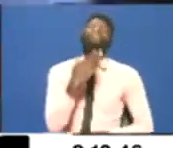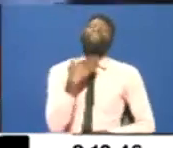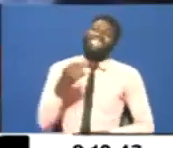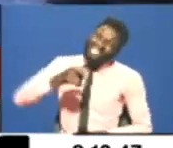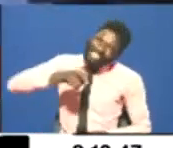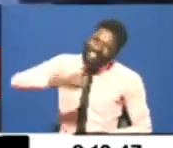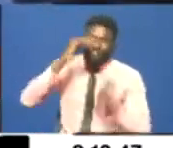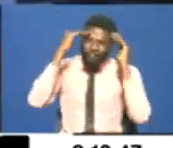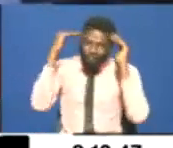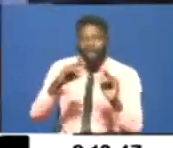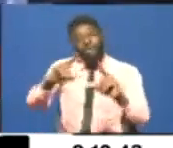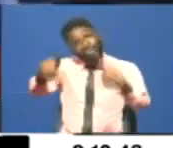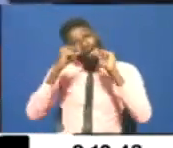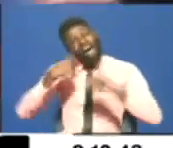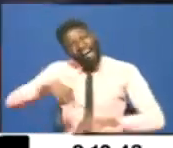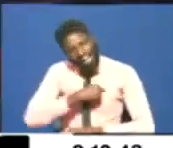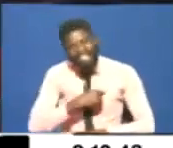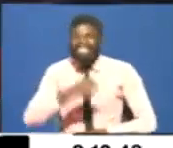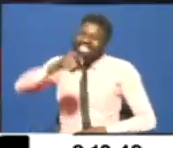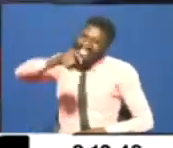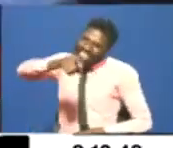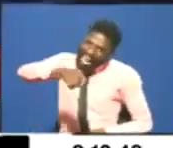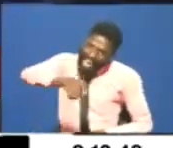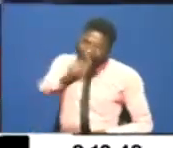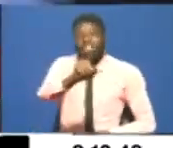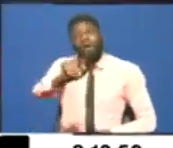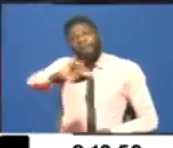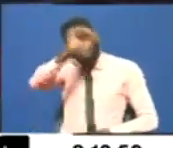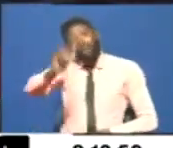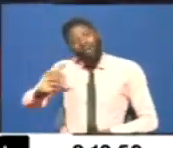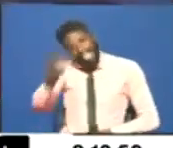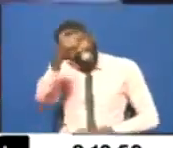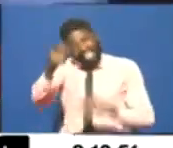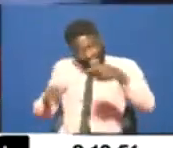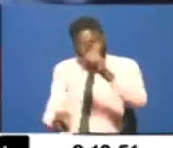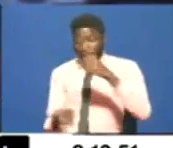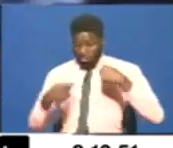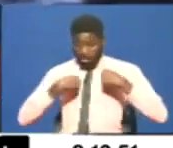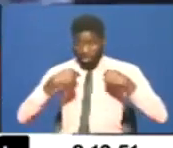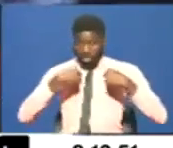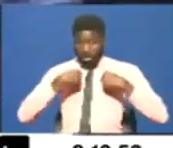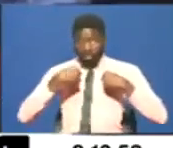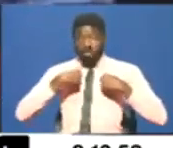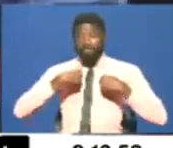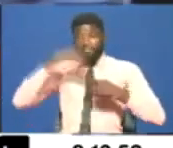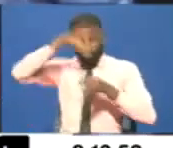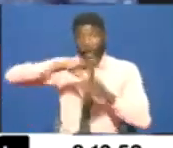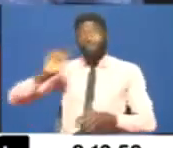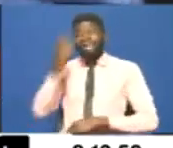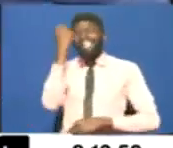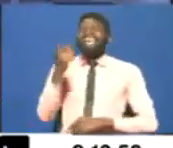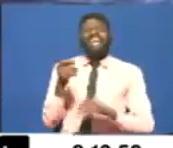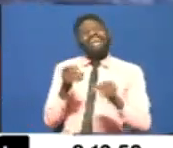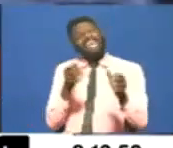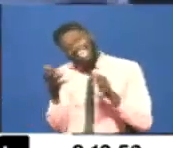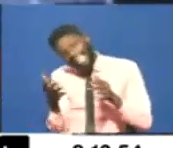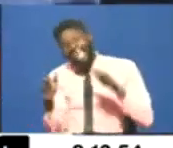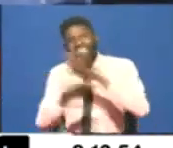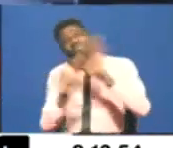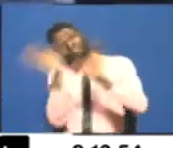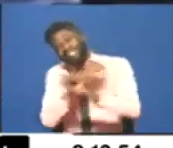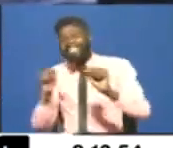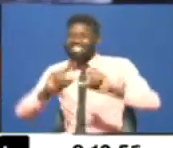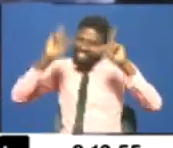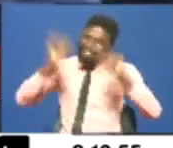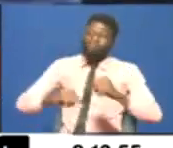and tell us, je, nyinyi, watu wa mlima Kenya, mimi nikichukua serikali, don't tell us about deputy president. Hiyo ni kitu